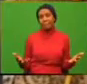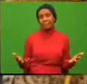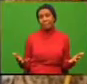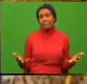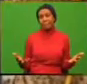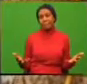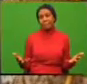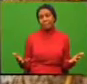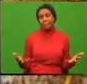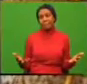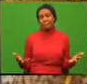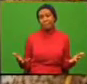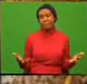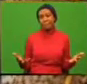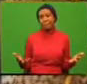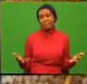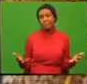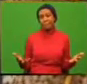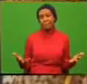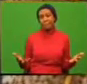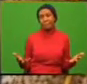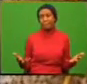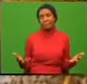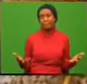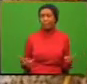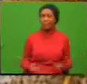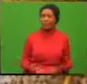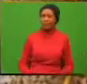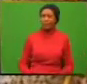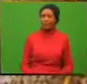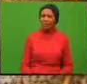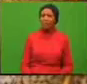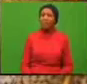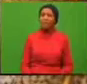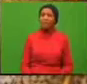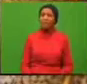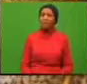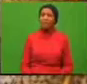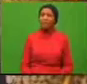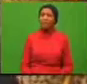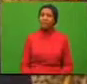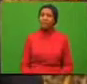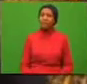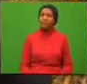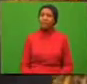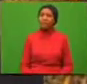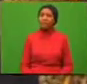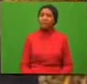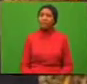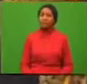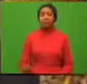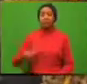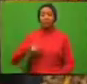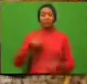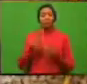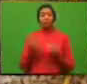Mrs. Baba Uti, in the woman order, Baba, you know the end of the